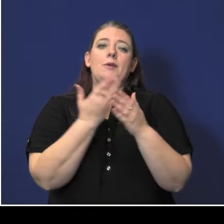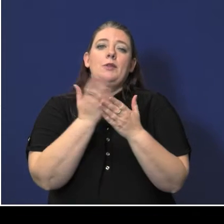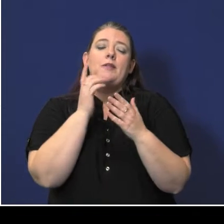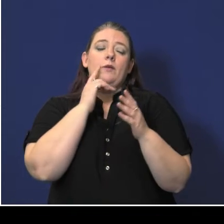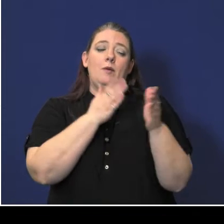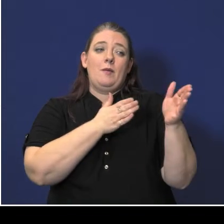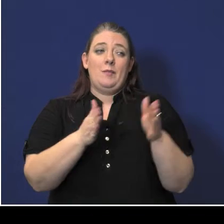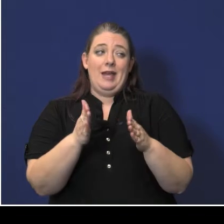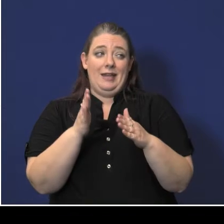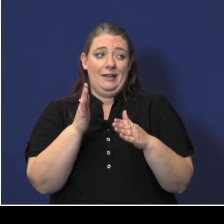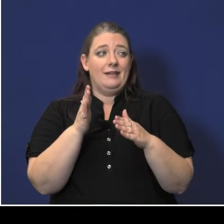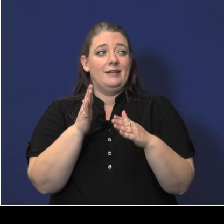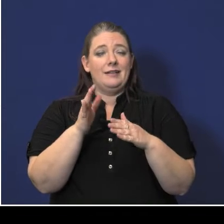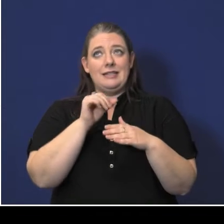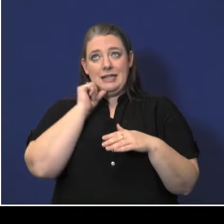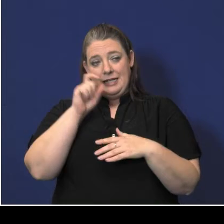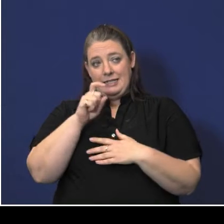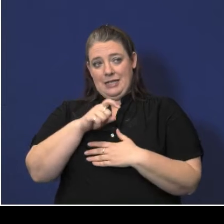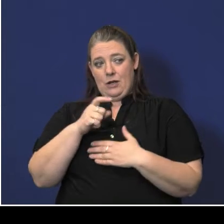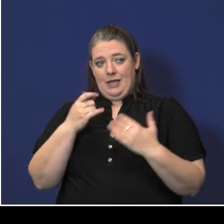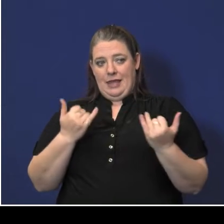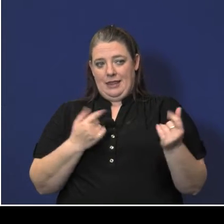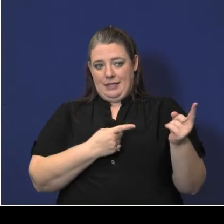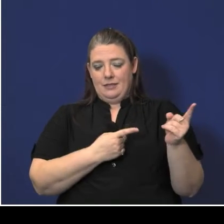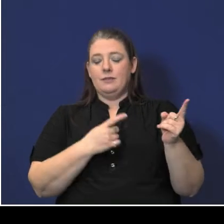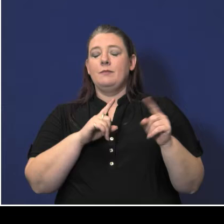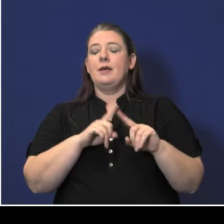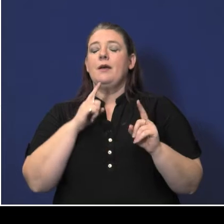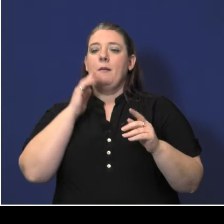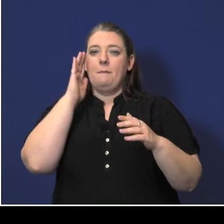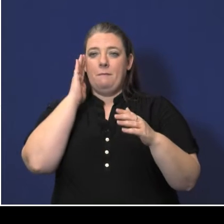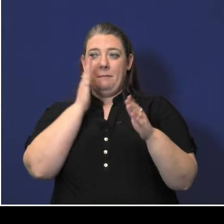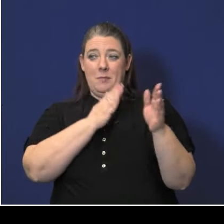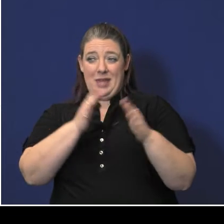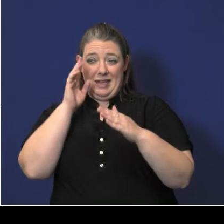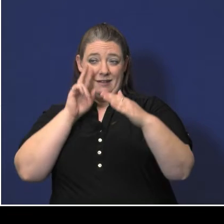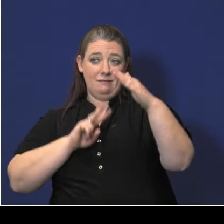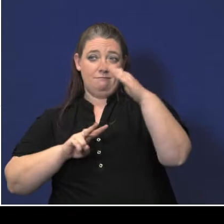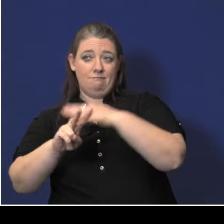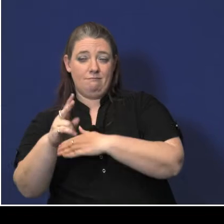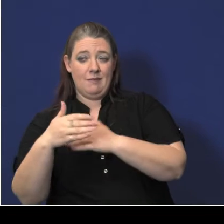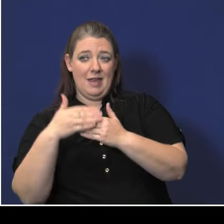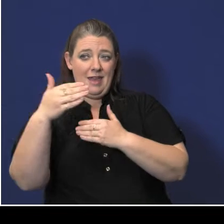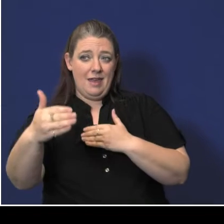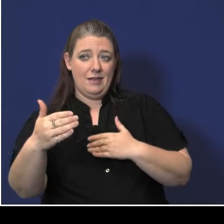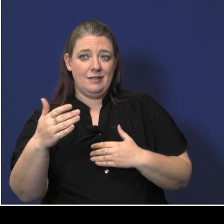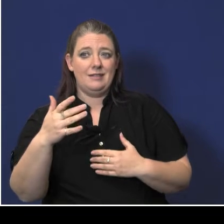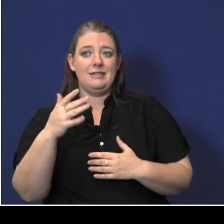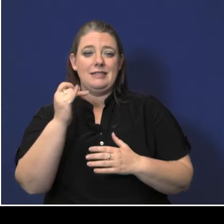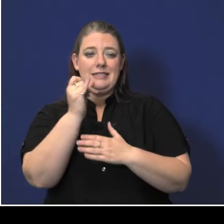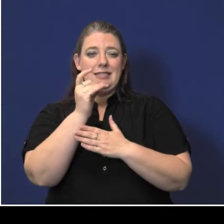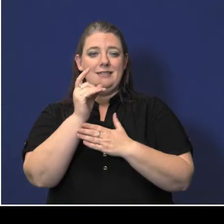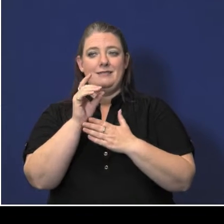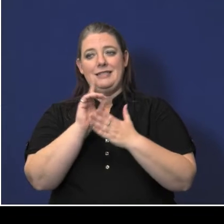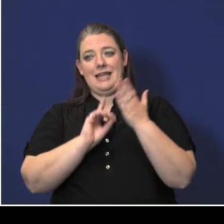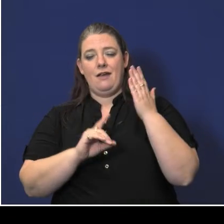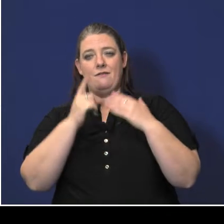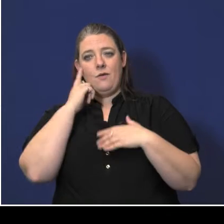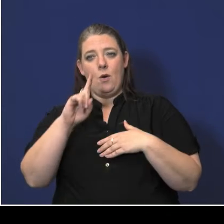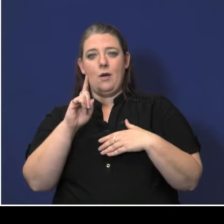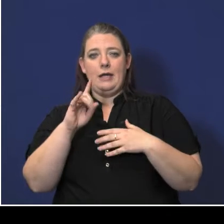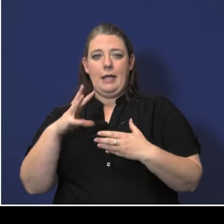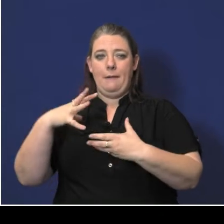So it's not necessarily in this bond scope, but it's actually we're planning ahead of designing for immersive performances. Brendan, so I don't know if you want